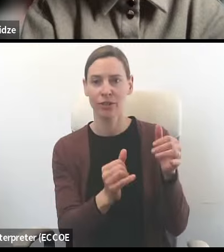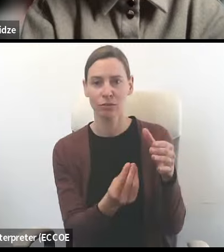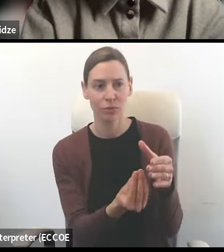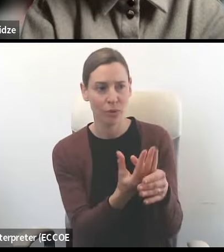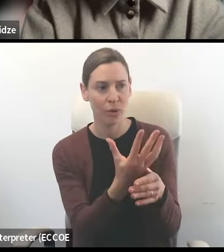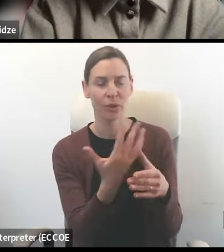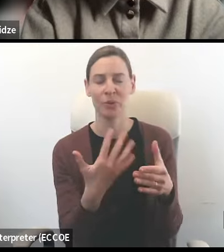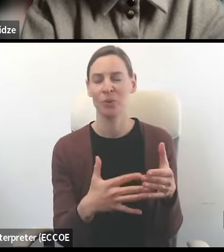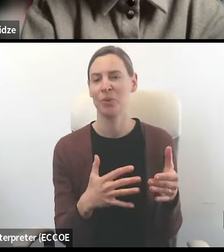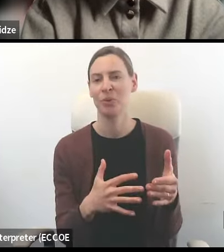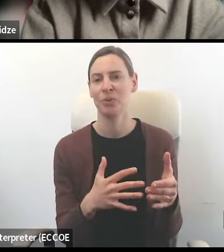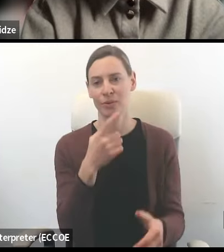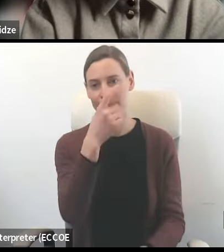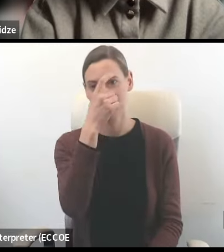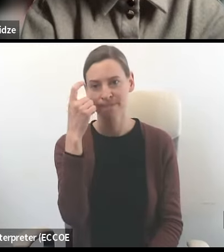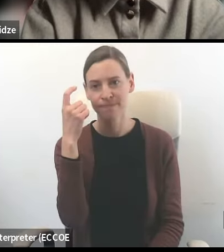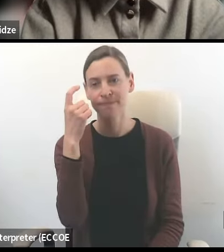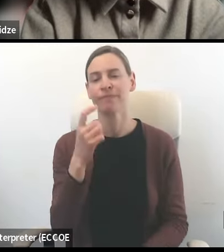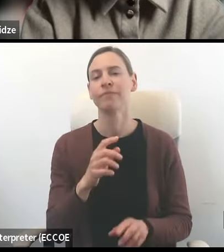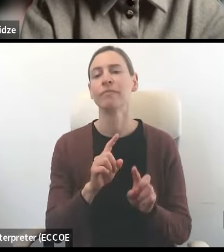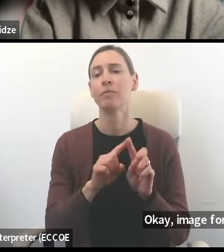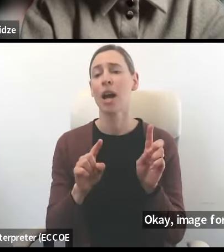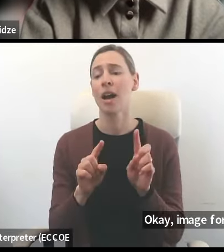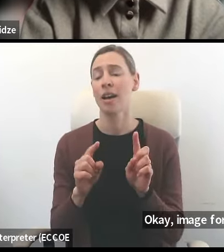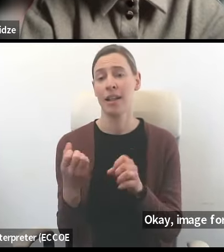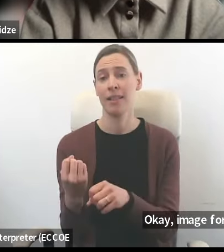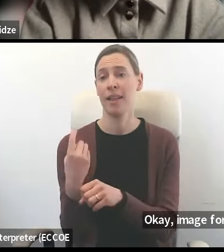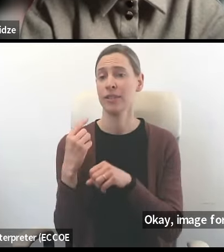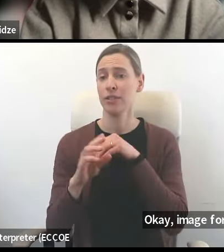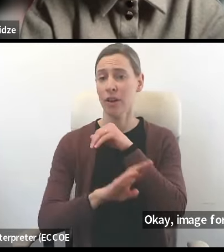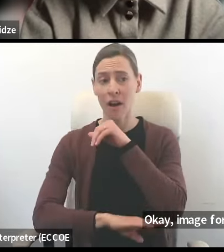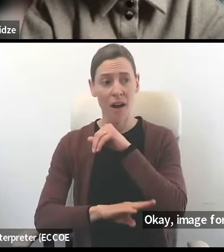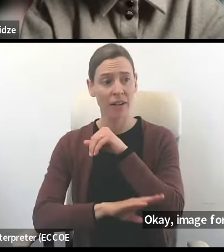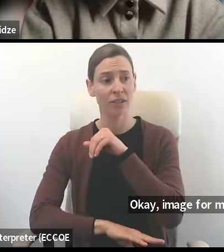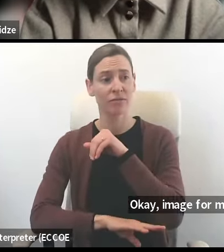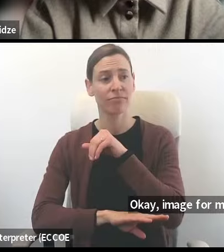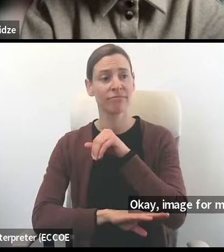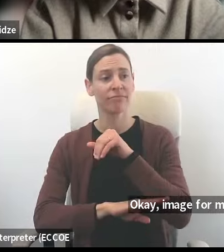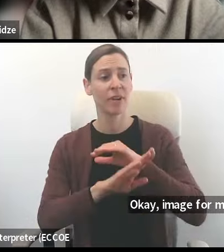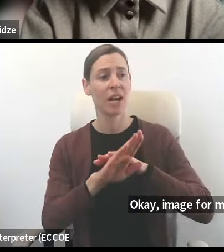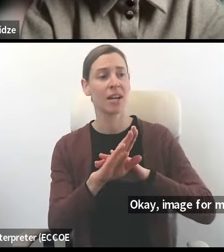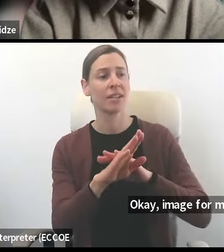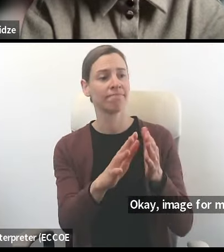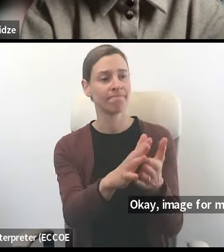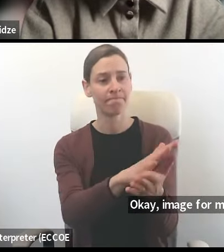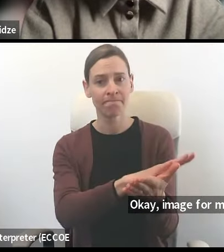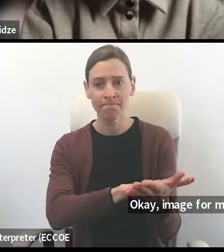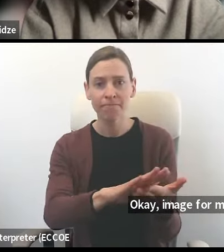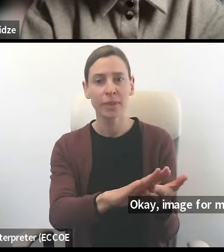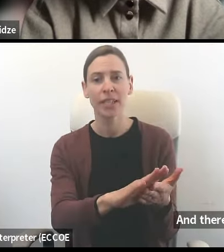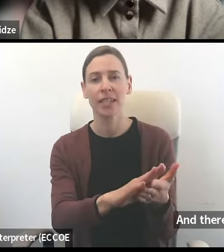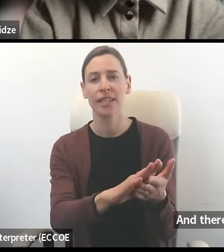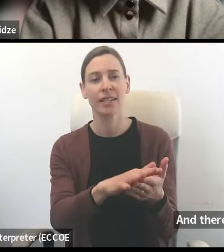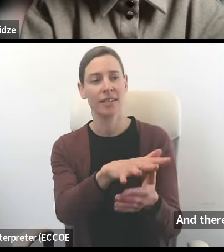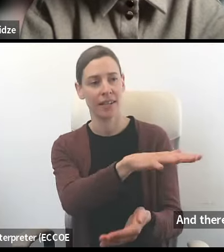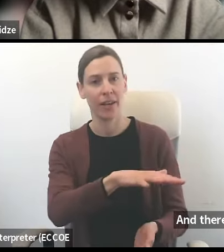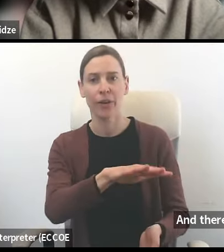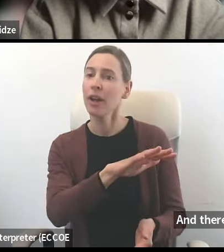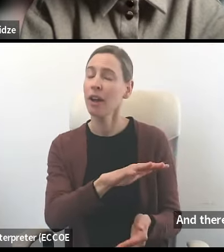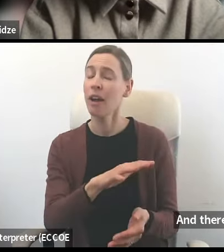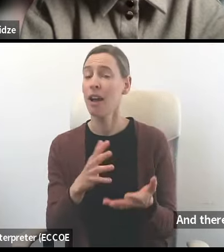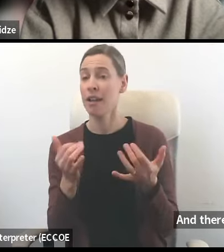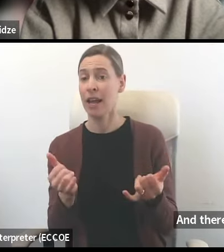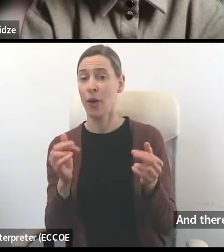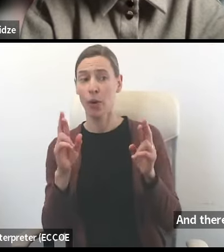Last autumn, they were cleaned from the field, and there is hope that the field will be sowed again, though